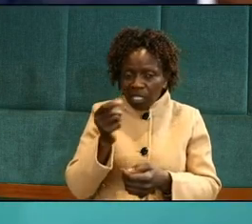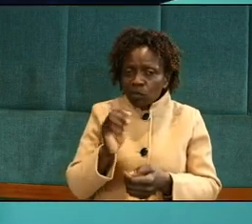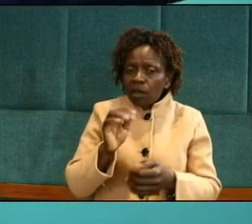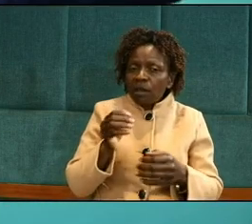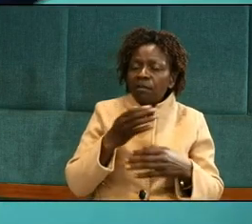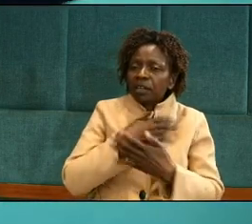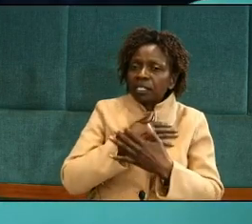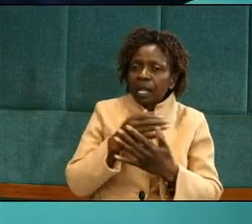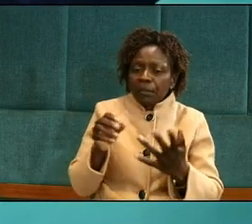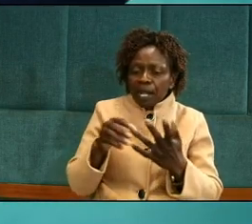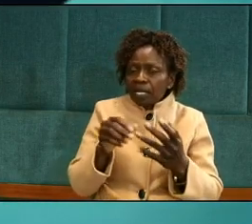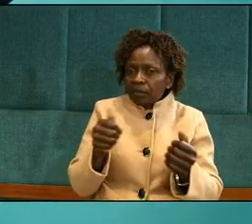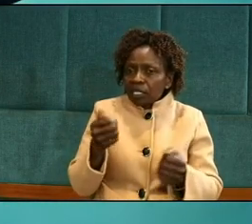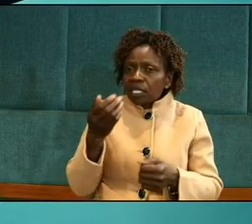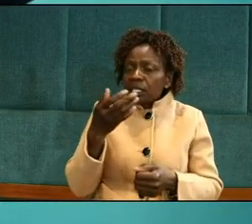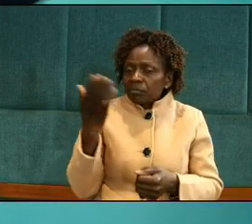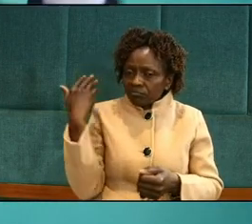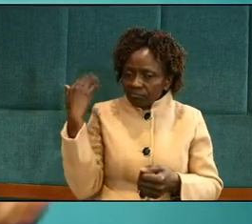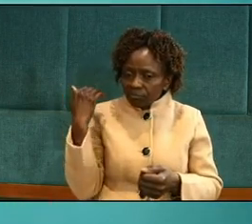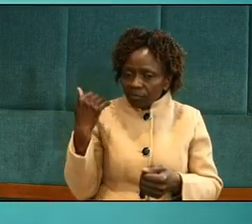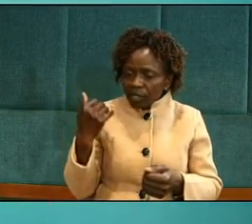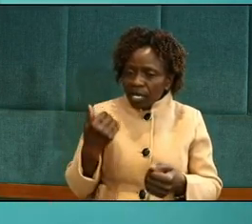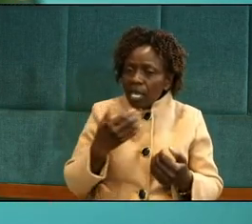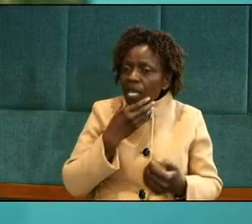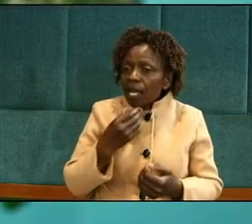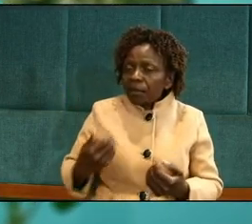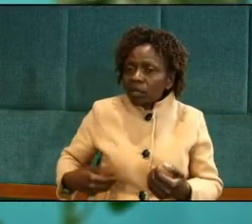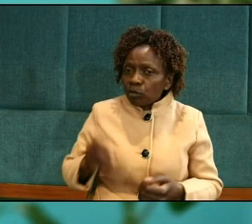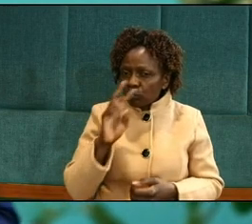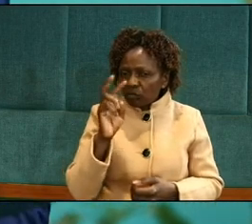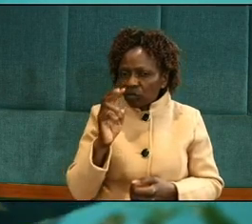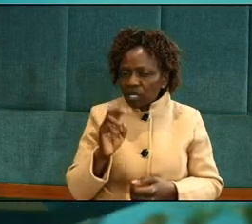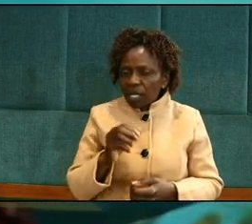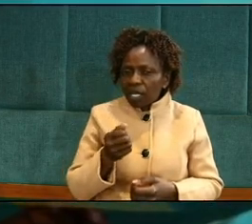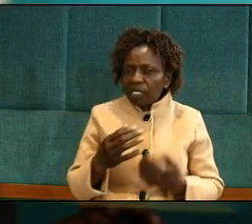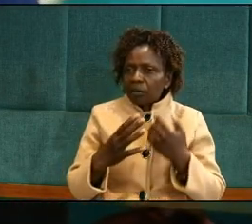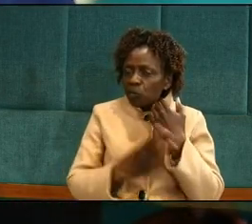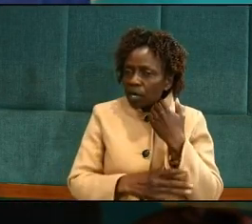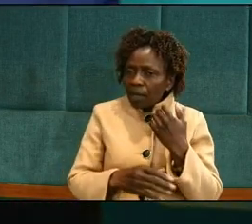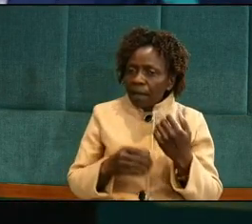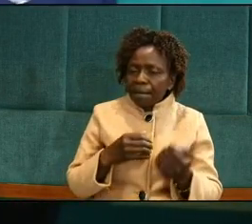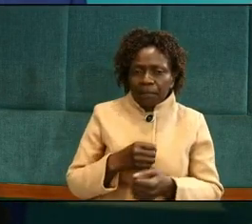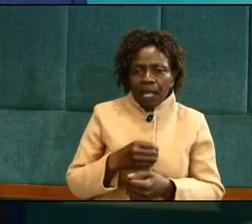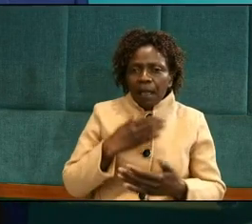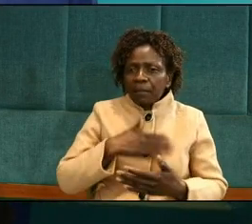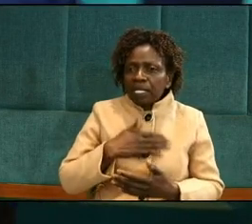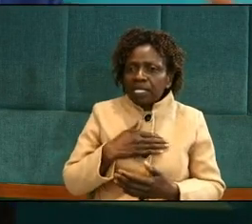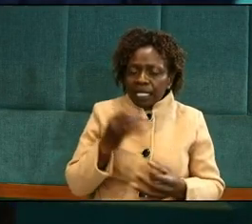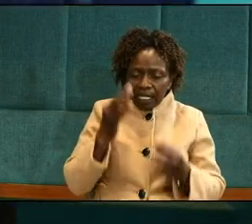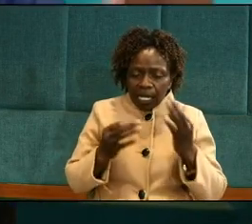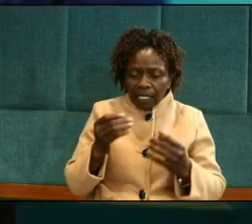see, that young man, you were not just looking at him at church. Please, don't judge